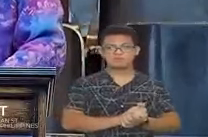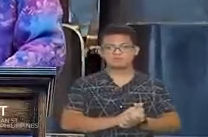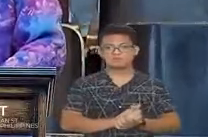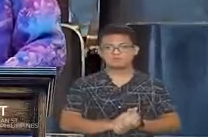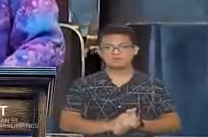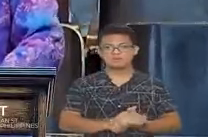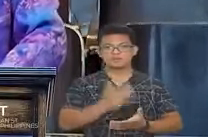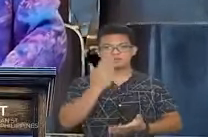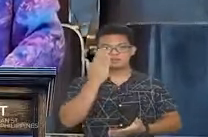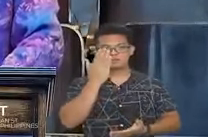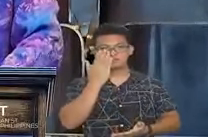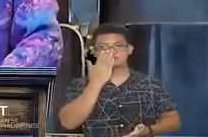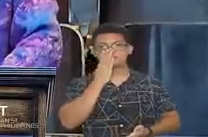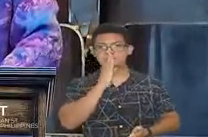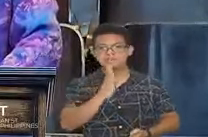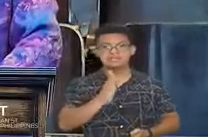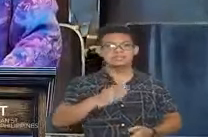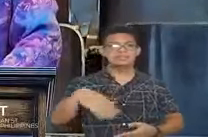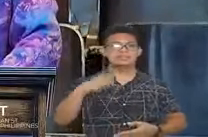You should be the solution.